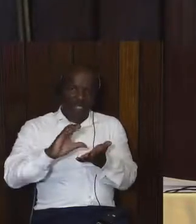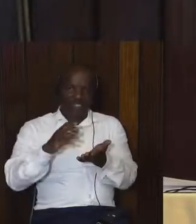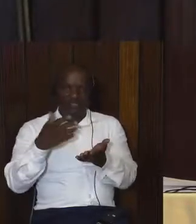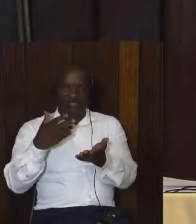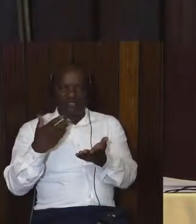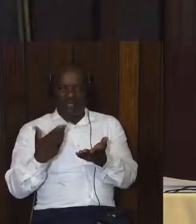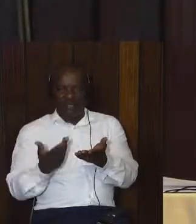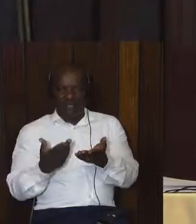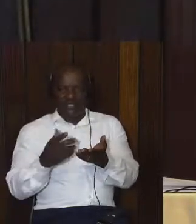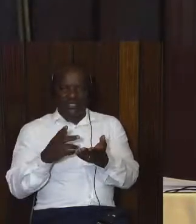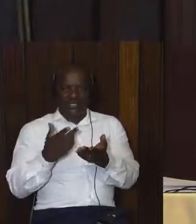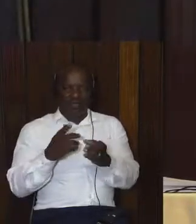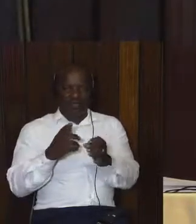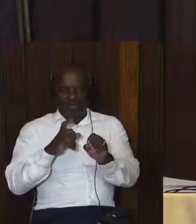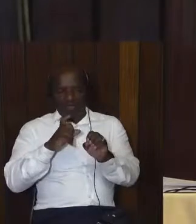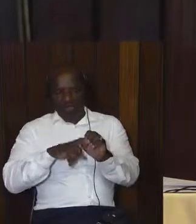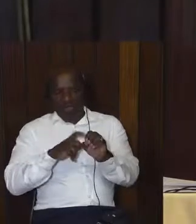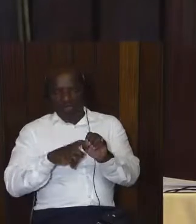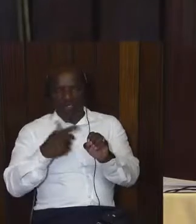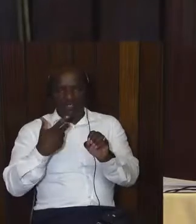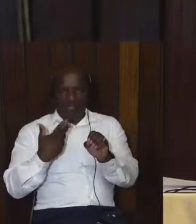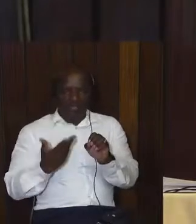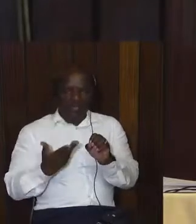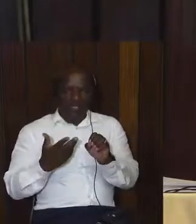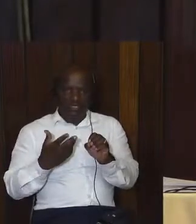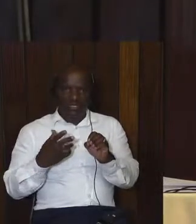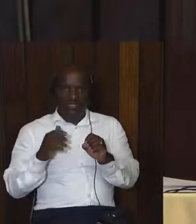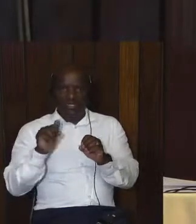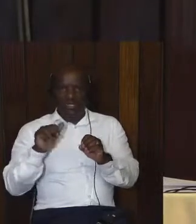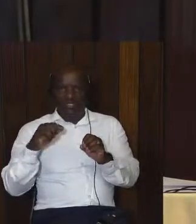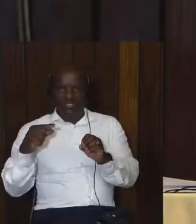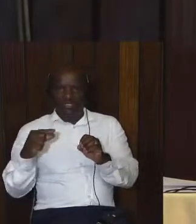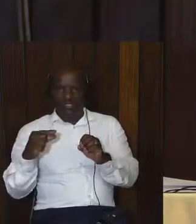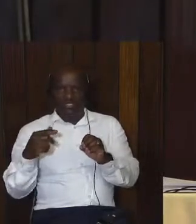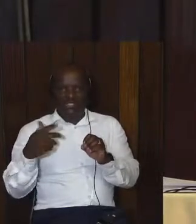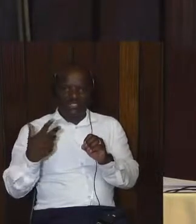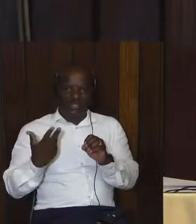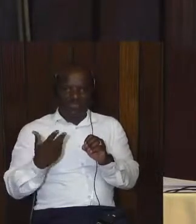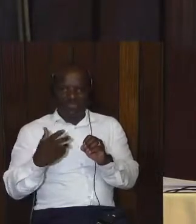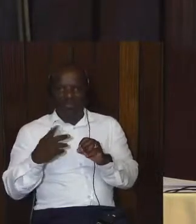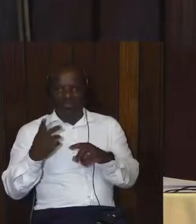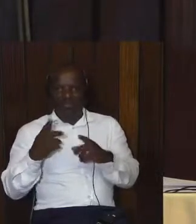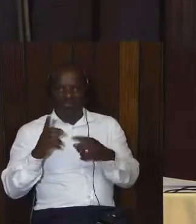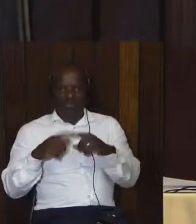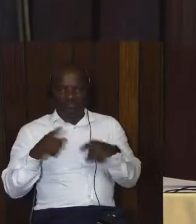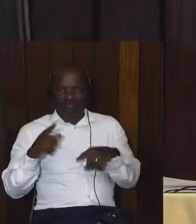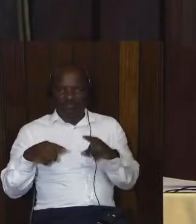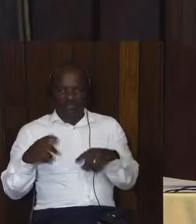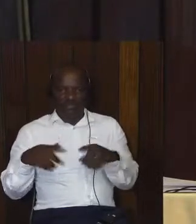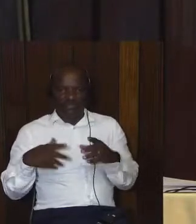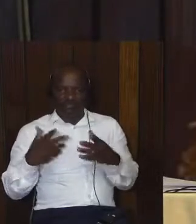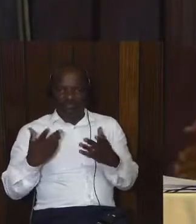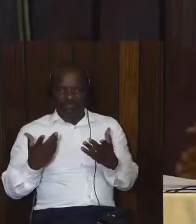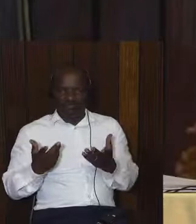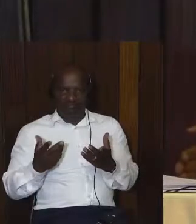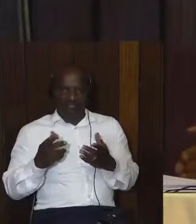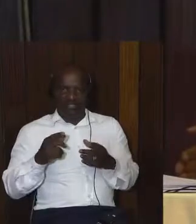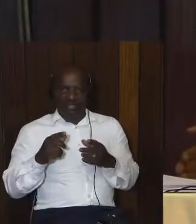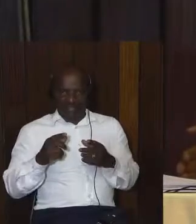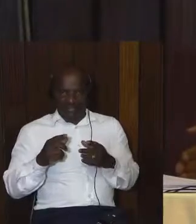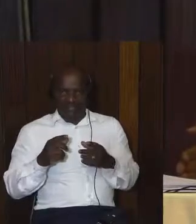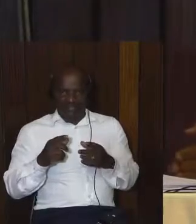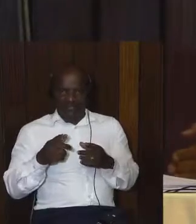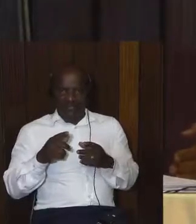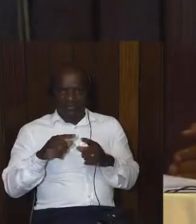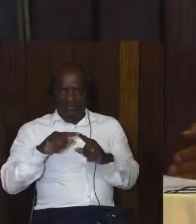we get qualified audit opinion from the AG. In terms of all the initiatives that you have undertaken, which was meant primarily to redress